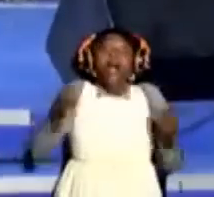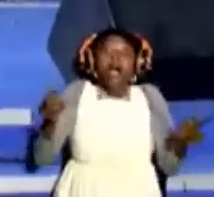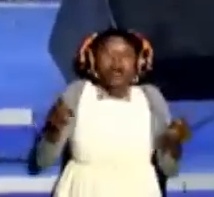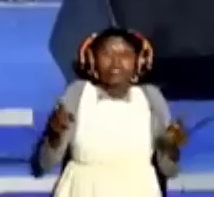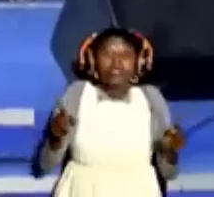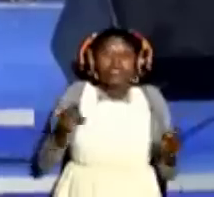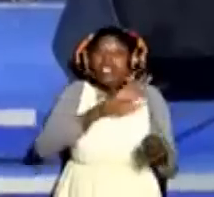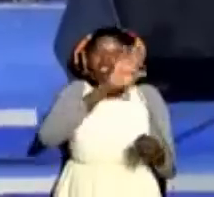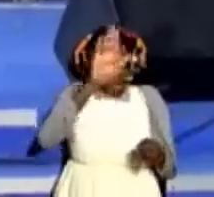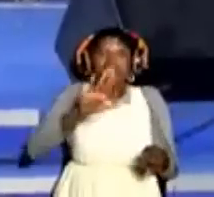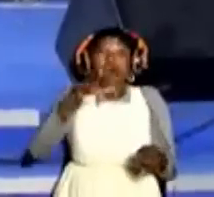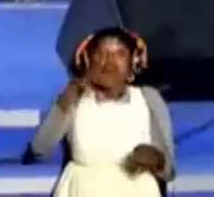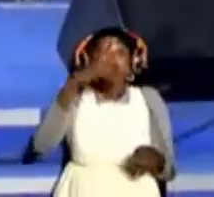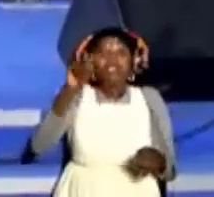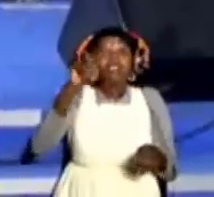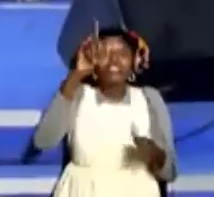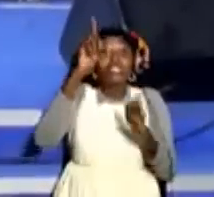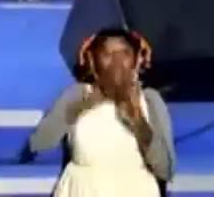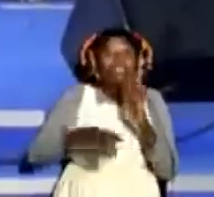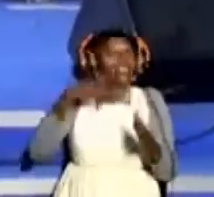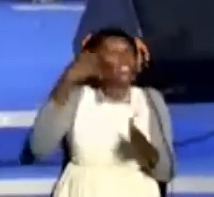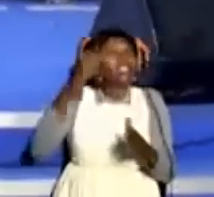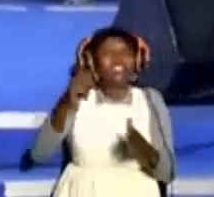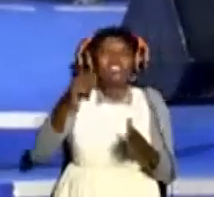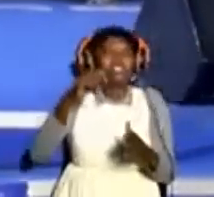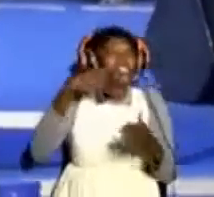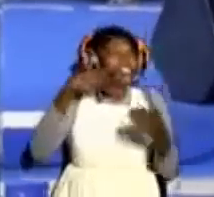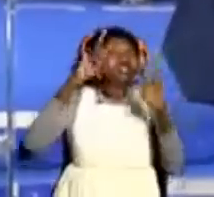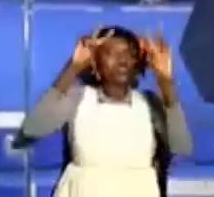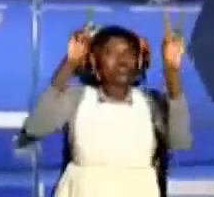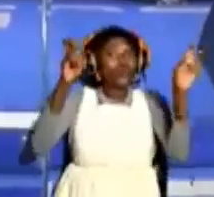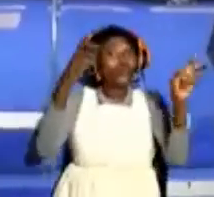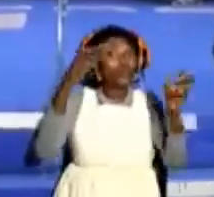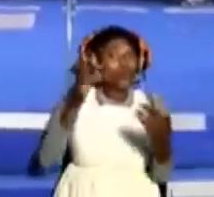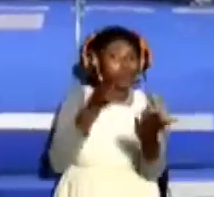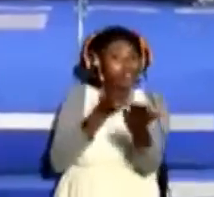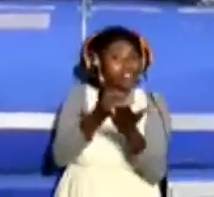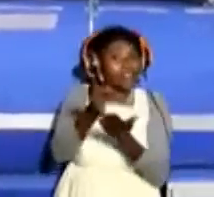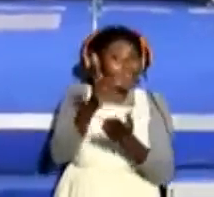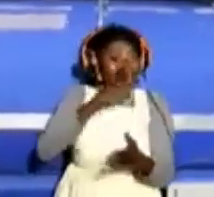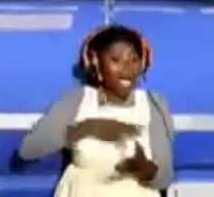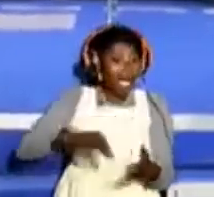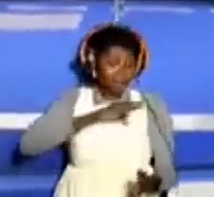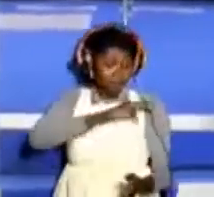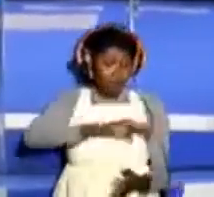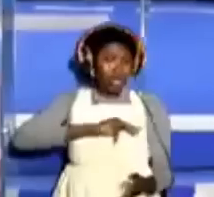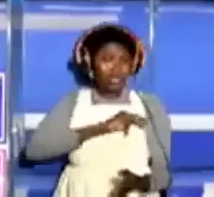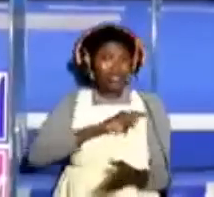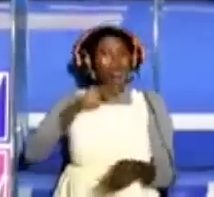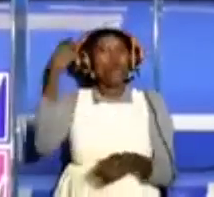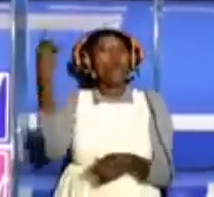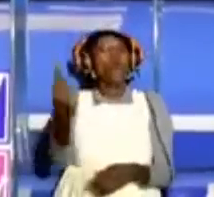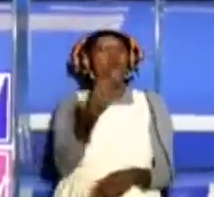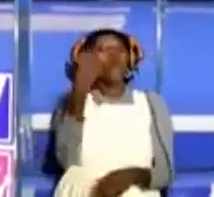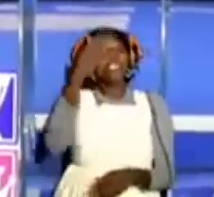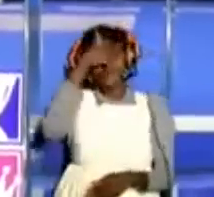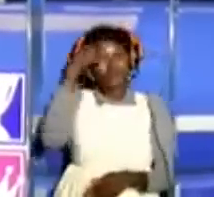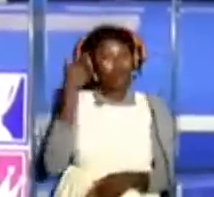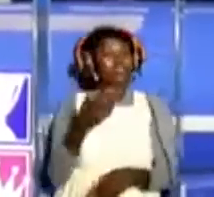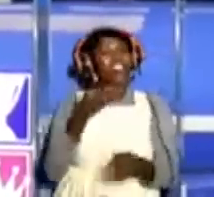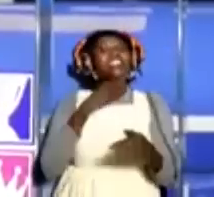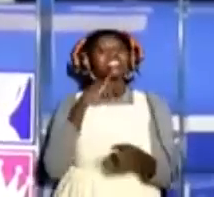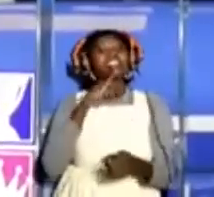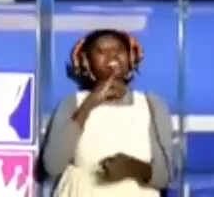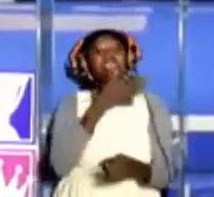Nevertheless, the issue of integrity and morality is only because there is a